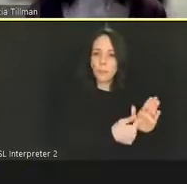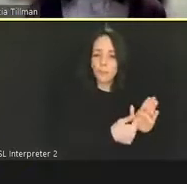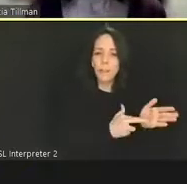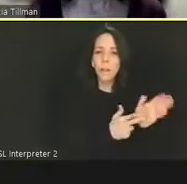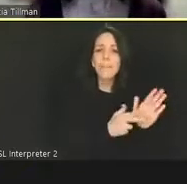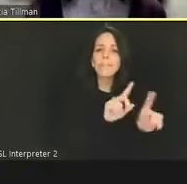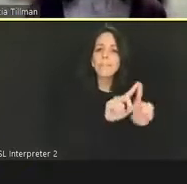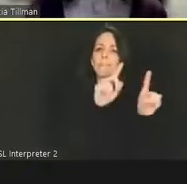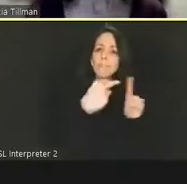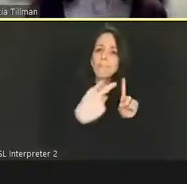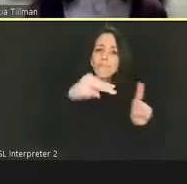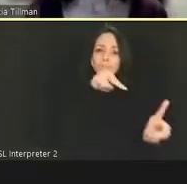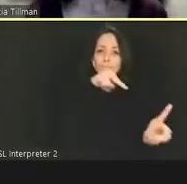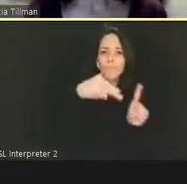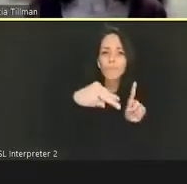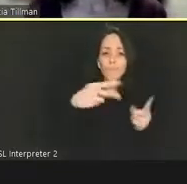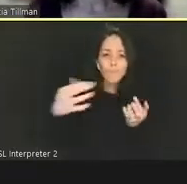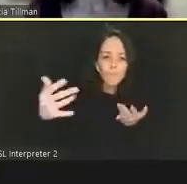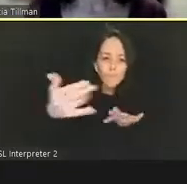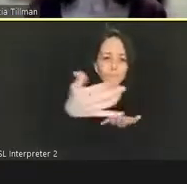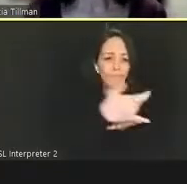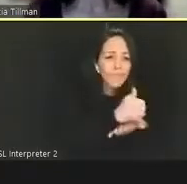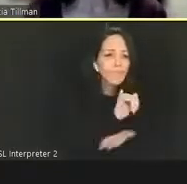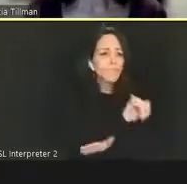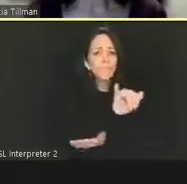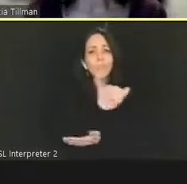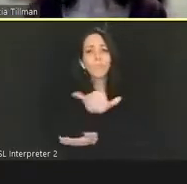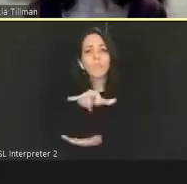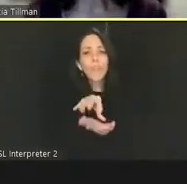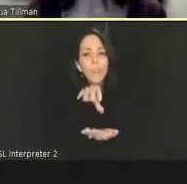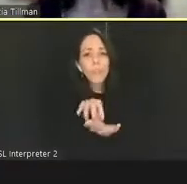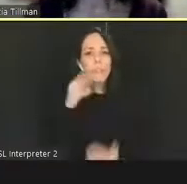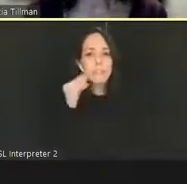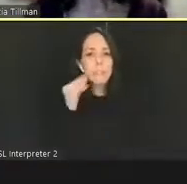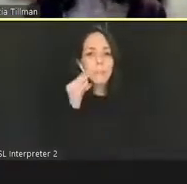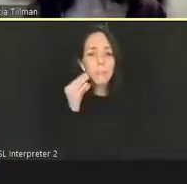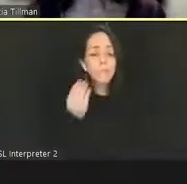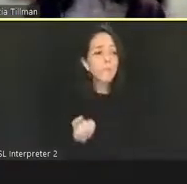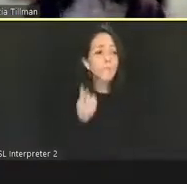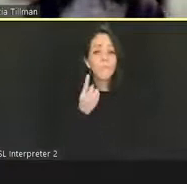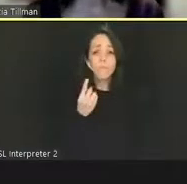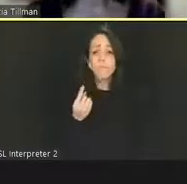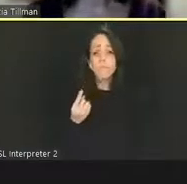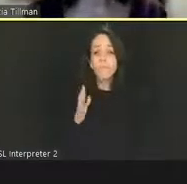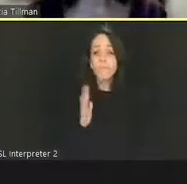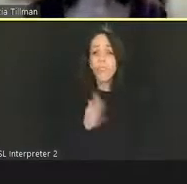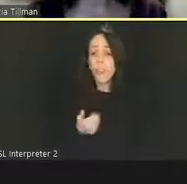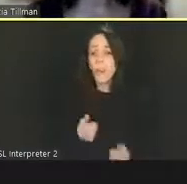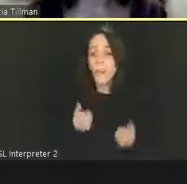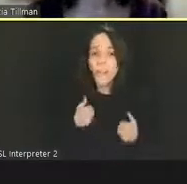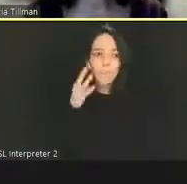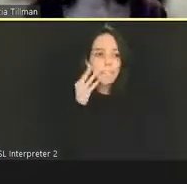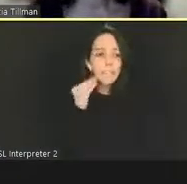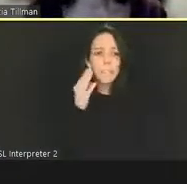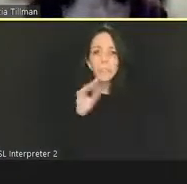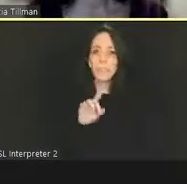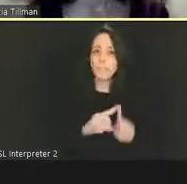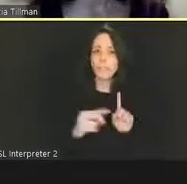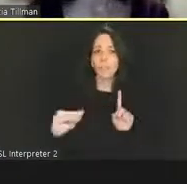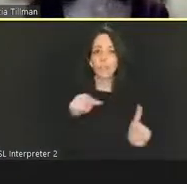room, understanding that our life experiences help form our opinions and how we see the world.